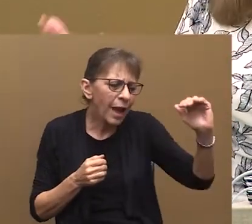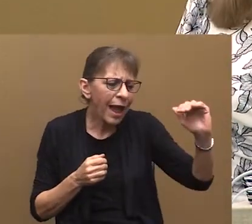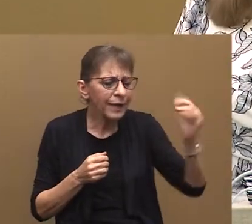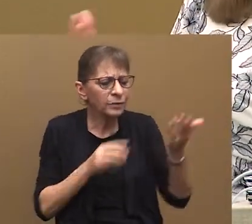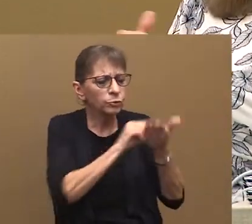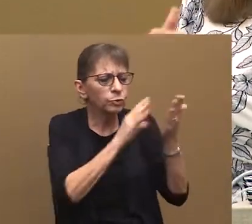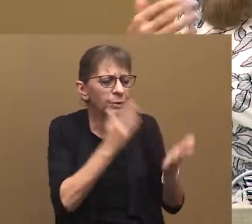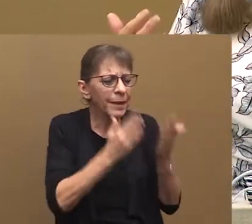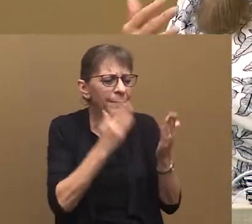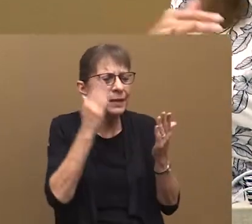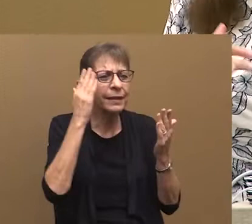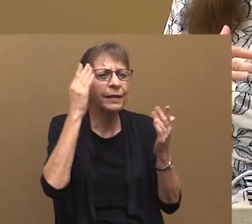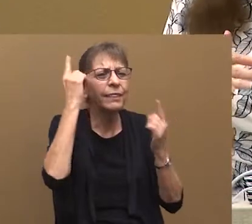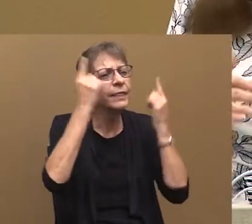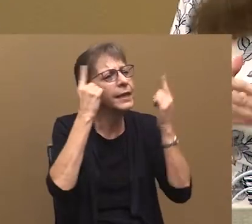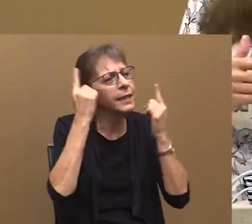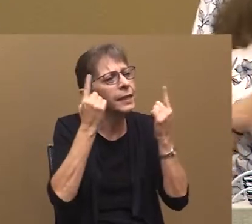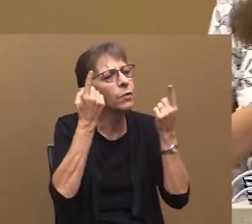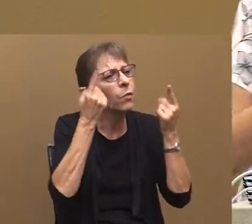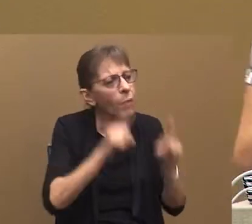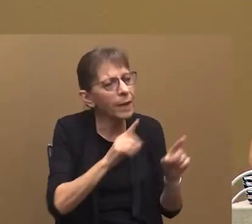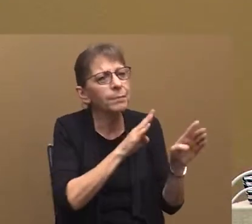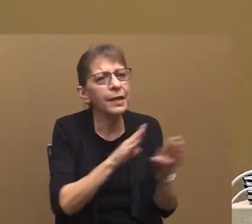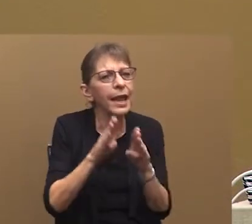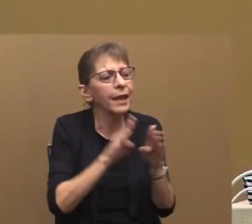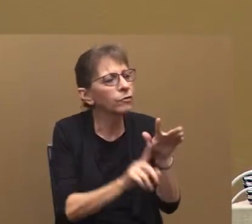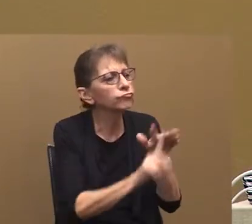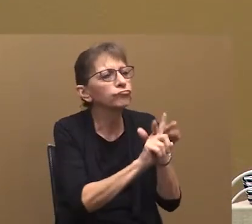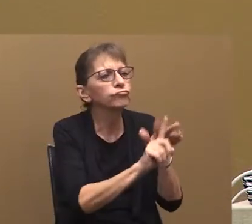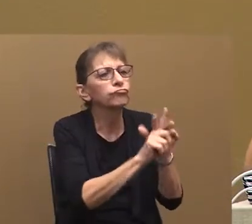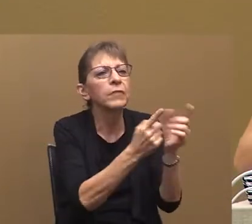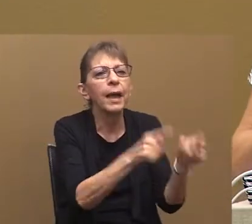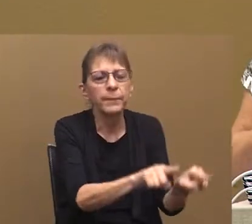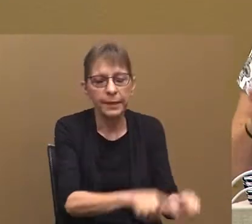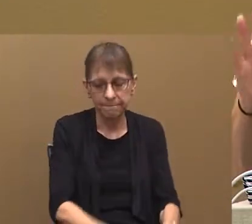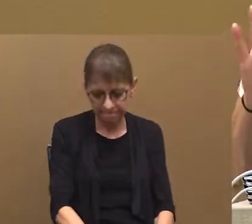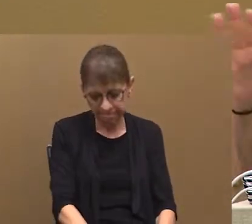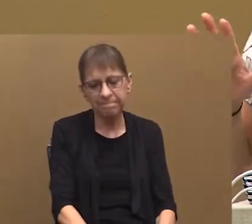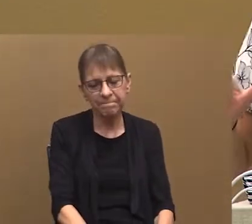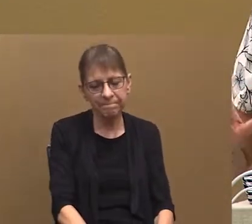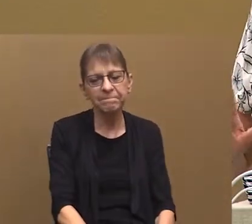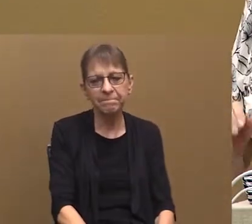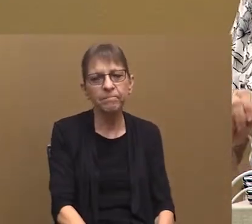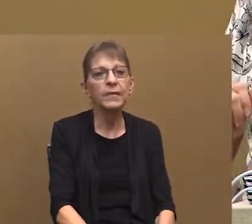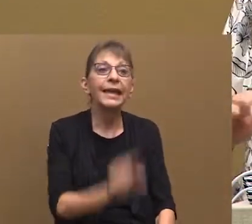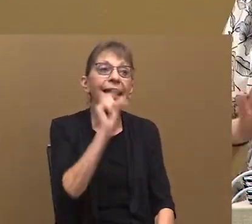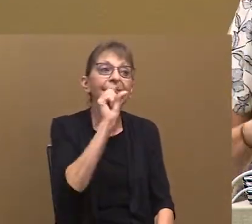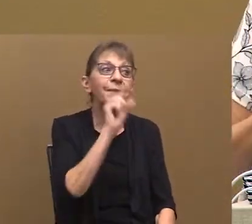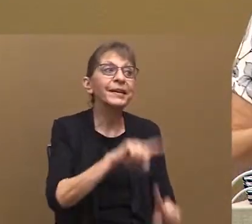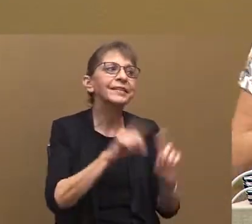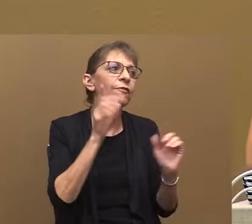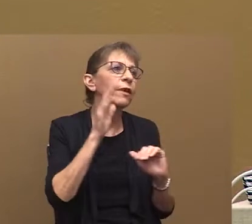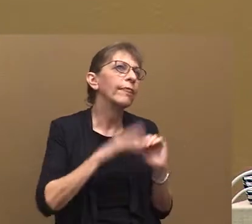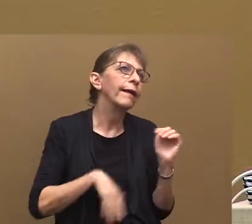or student might be thinking when those actions are going on. So it's a little bit